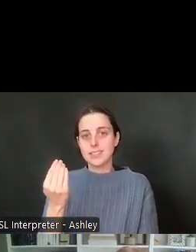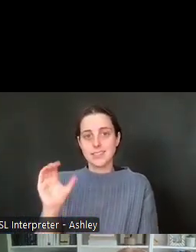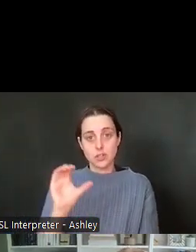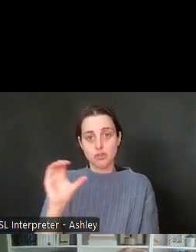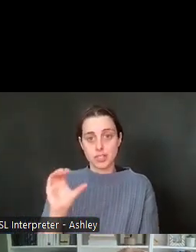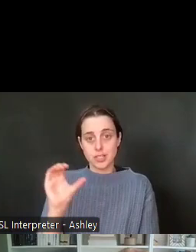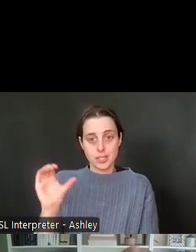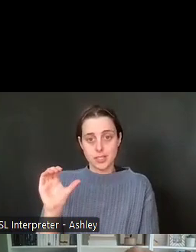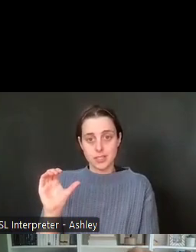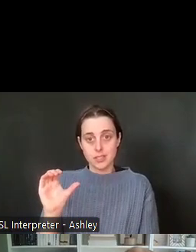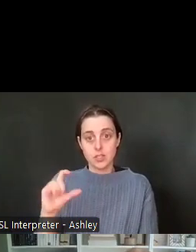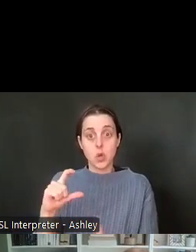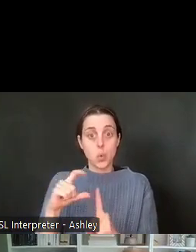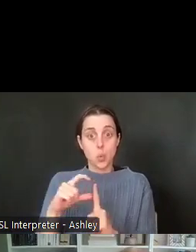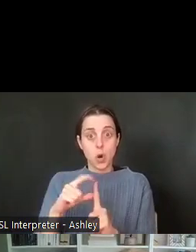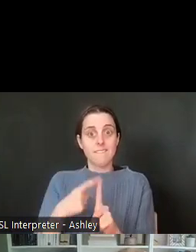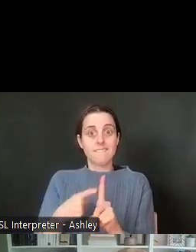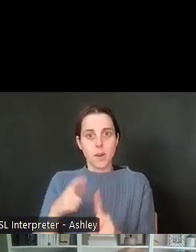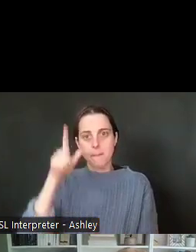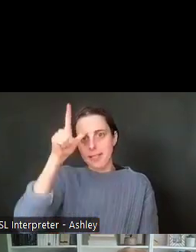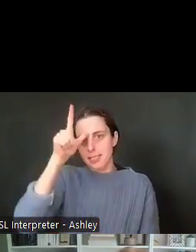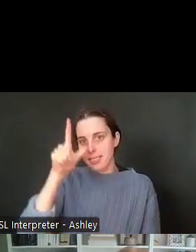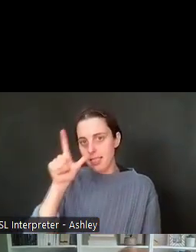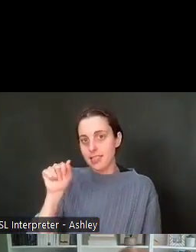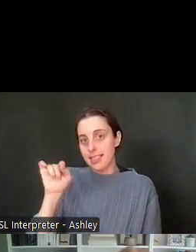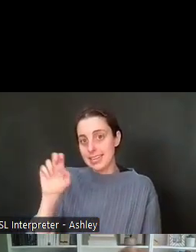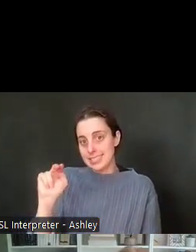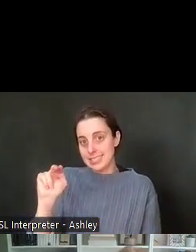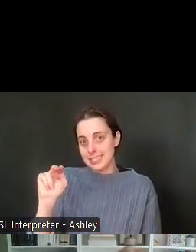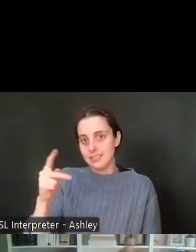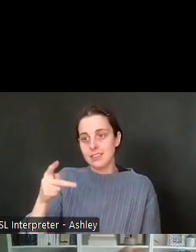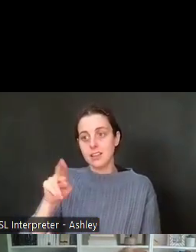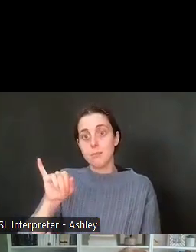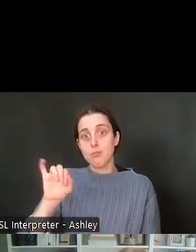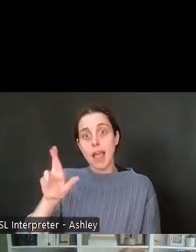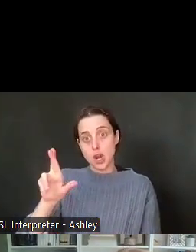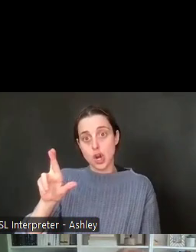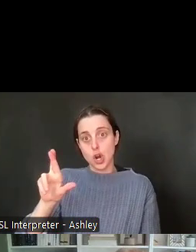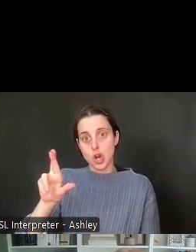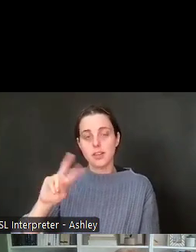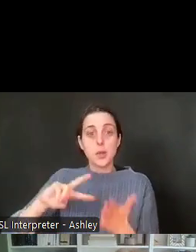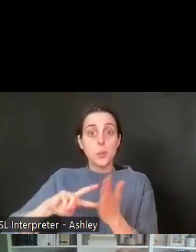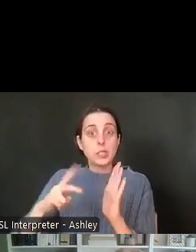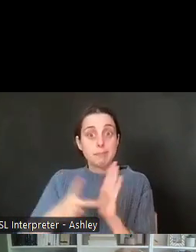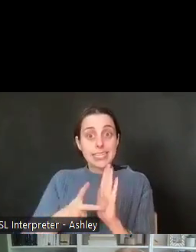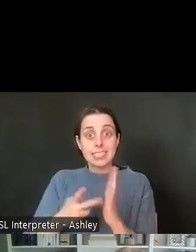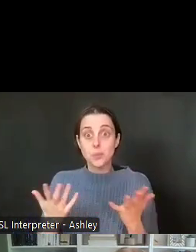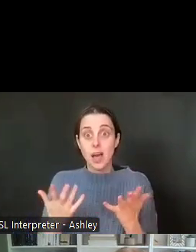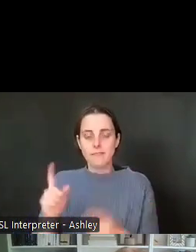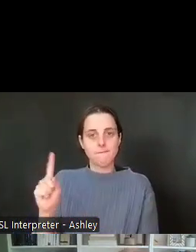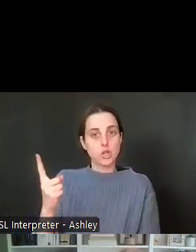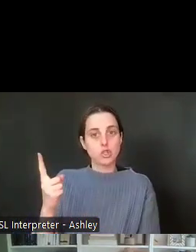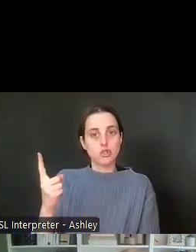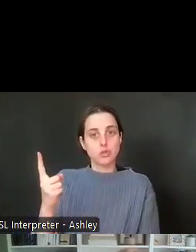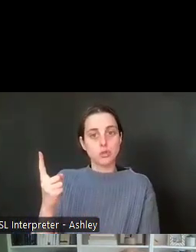word prior, which literally means the first. And it was that way for 500 years.